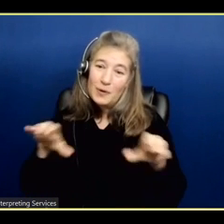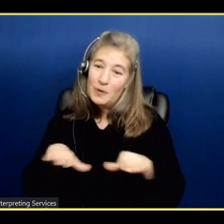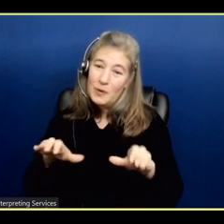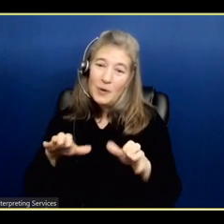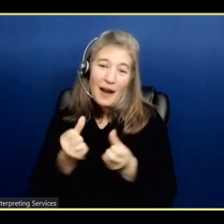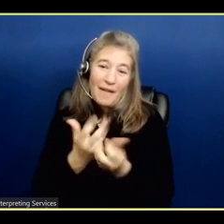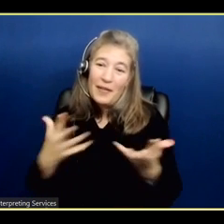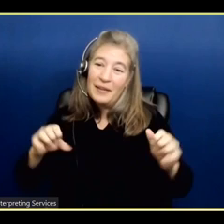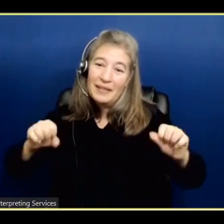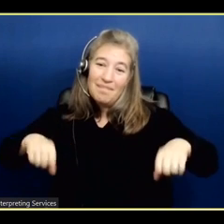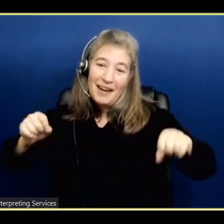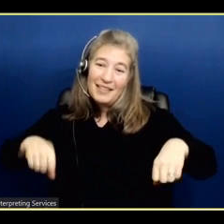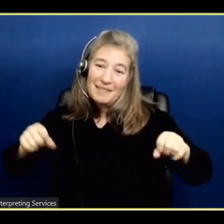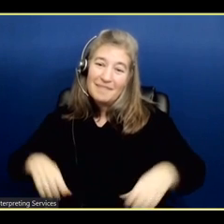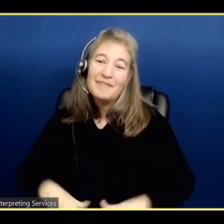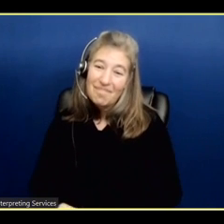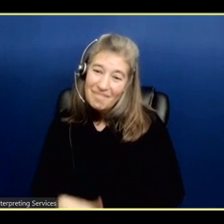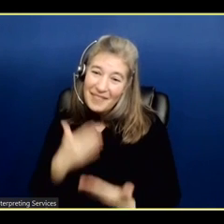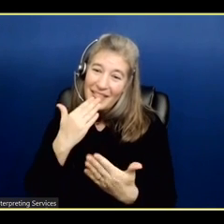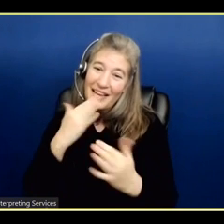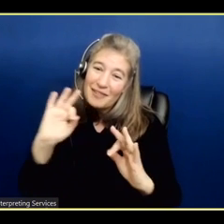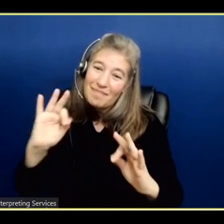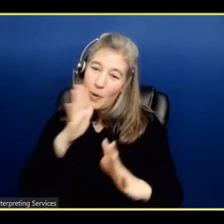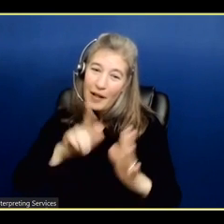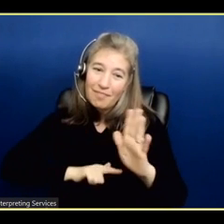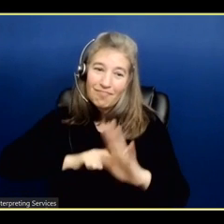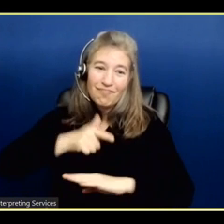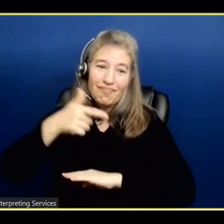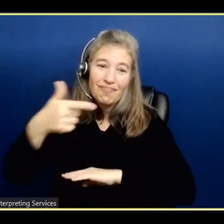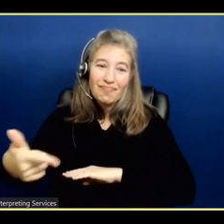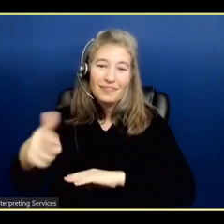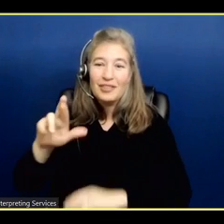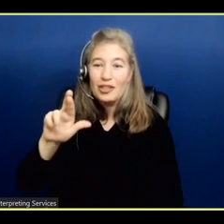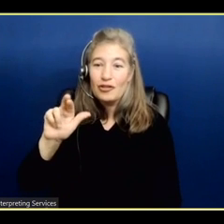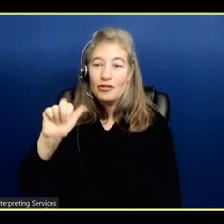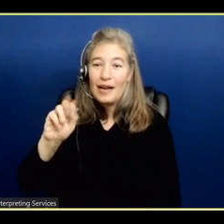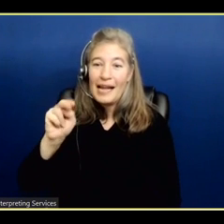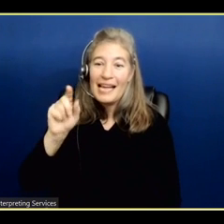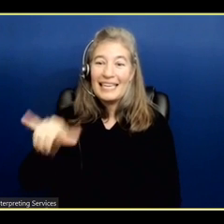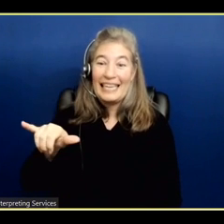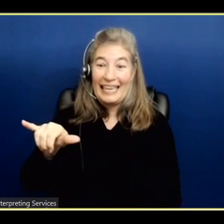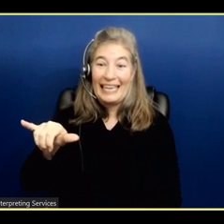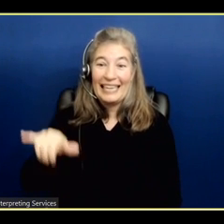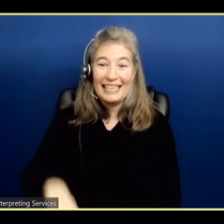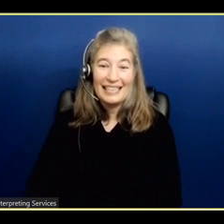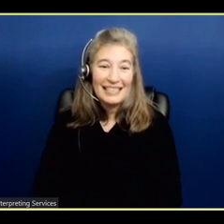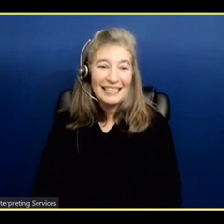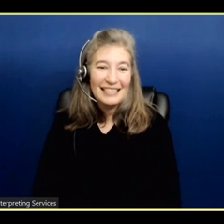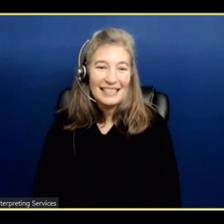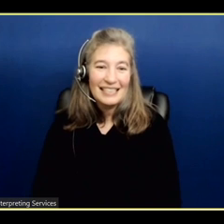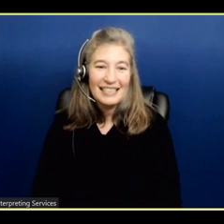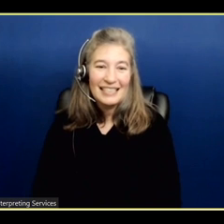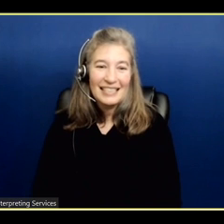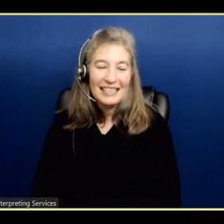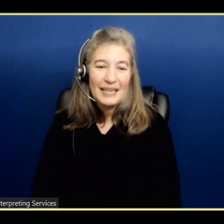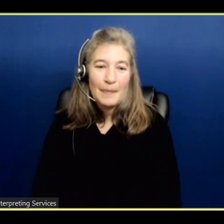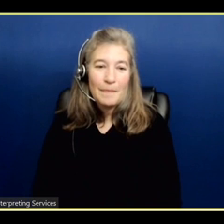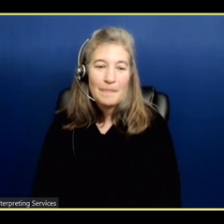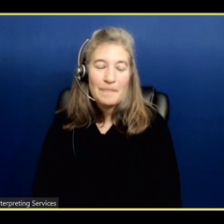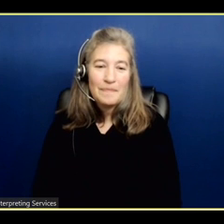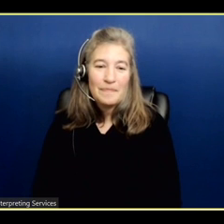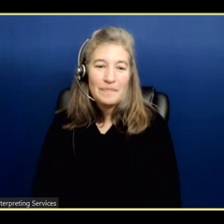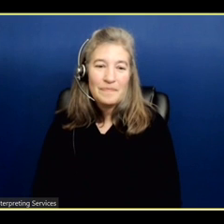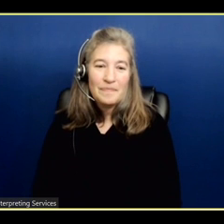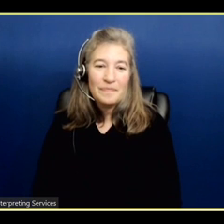can. Thank you. We'll turn it over now to Randy. If you're off the phone, Mayor